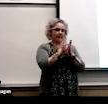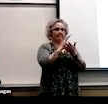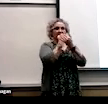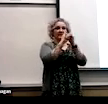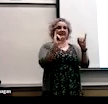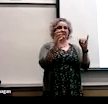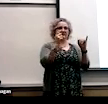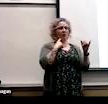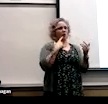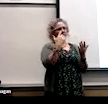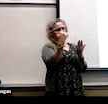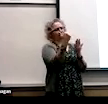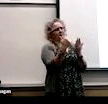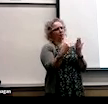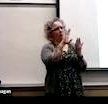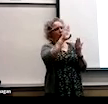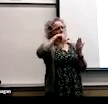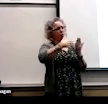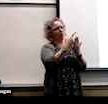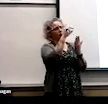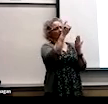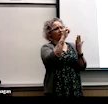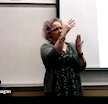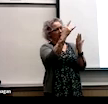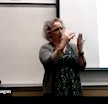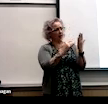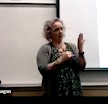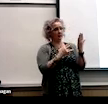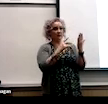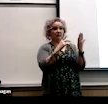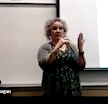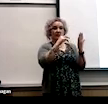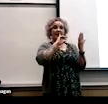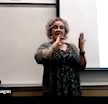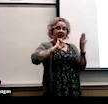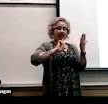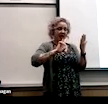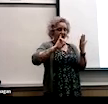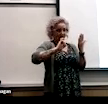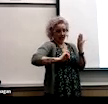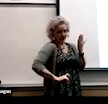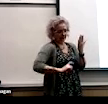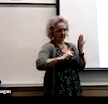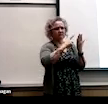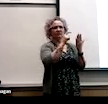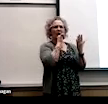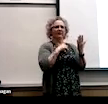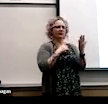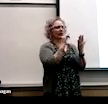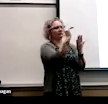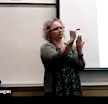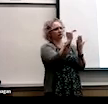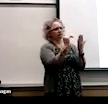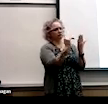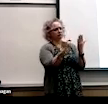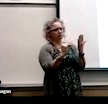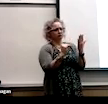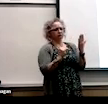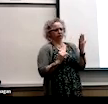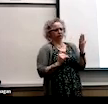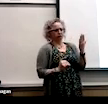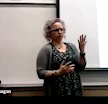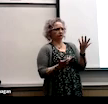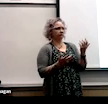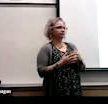not. What I really like about the STAR-X transition questionnaire is that it actually has a parent version, because I think we miss the boat on some